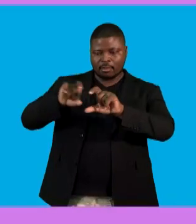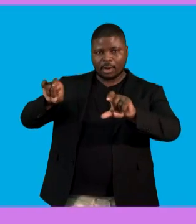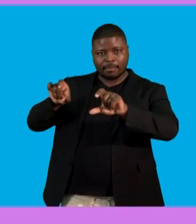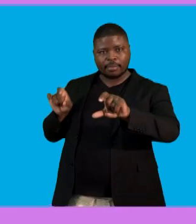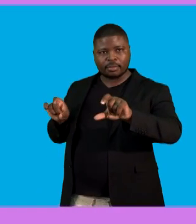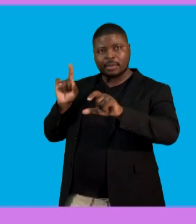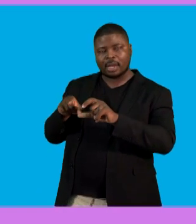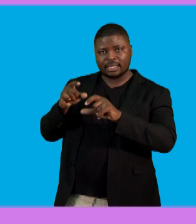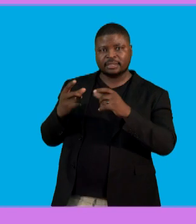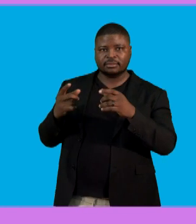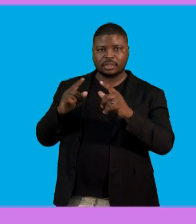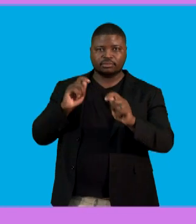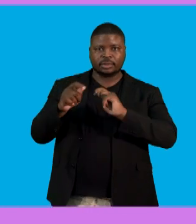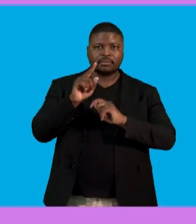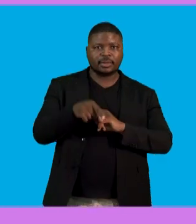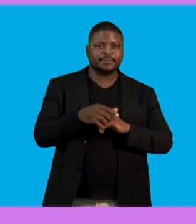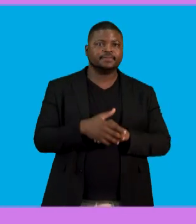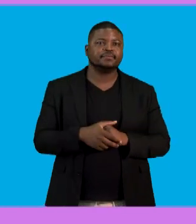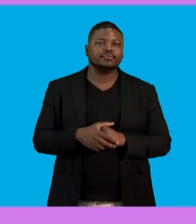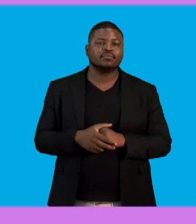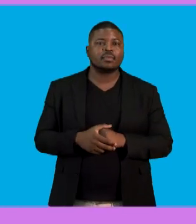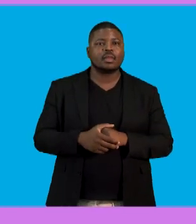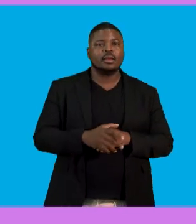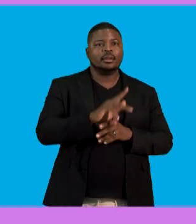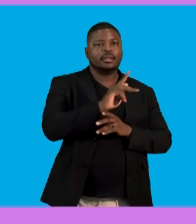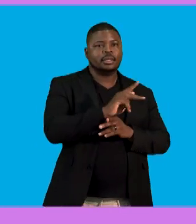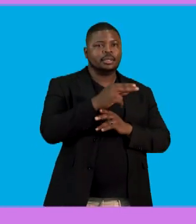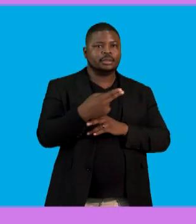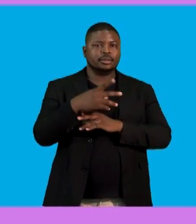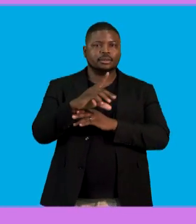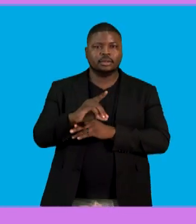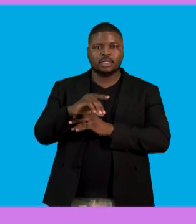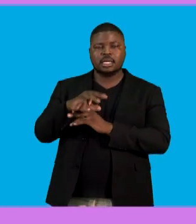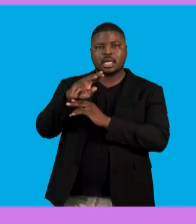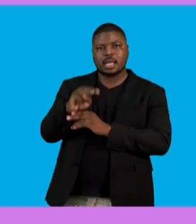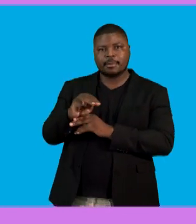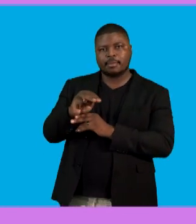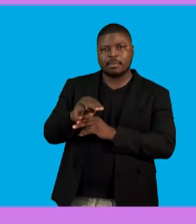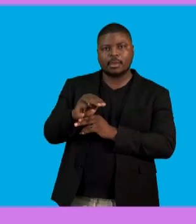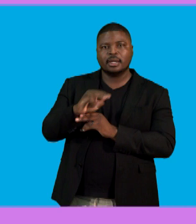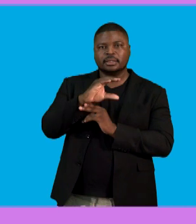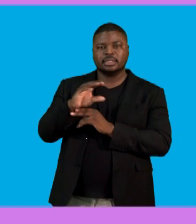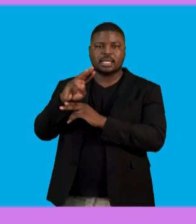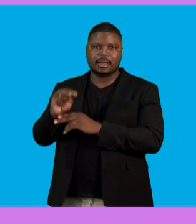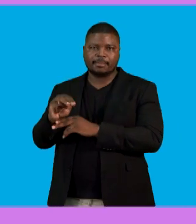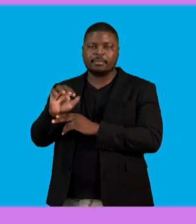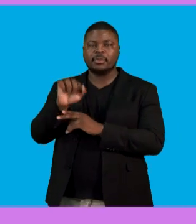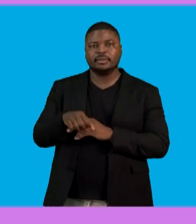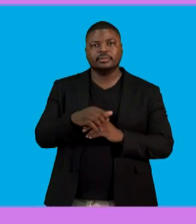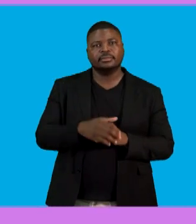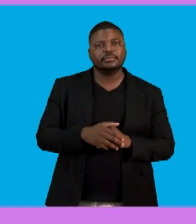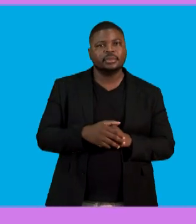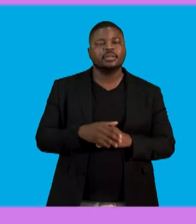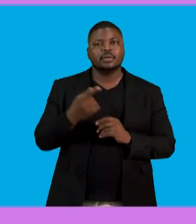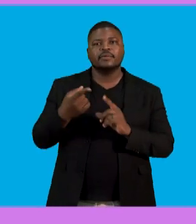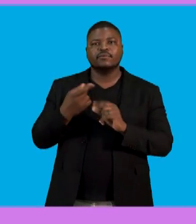using the very same Keke. We say Keke hates doing math during cold months. So we are moving from